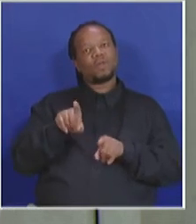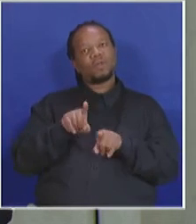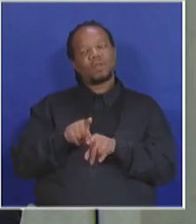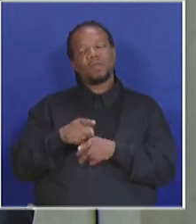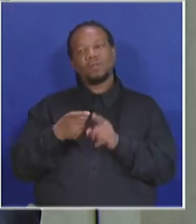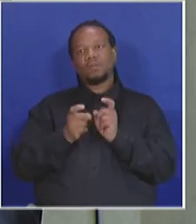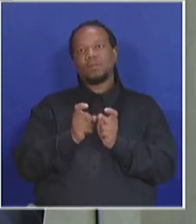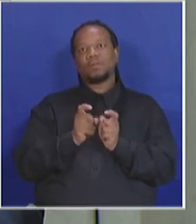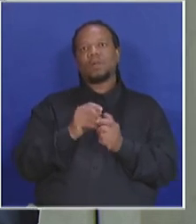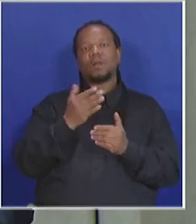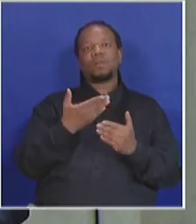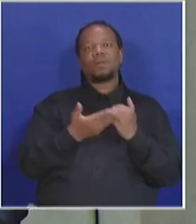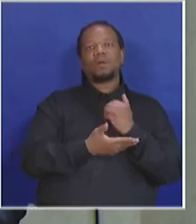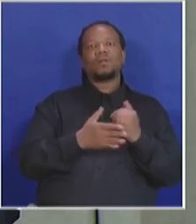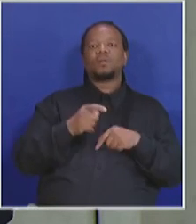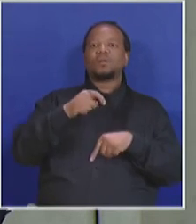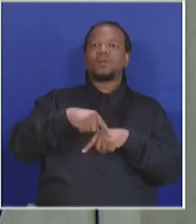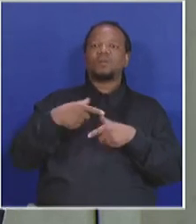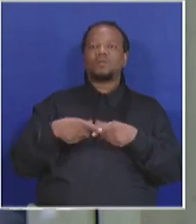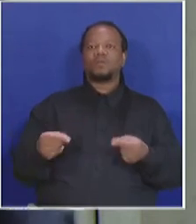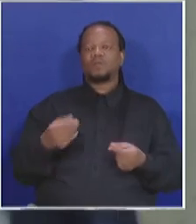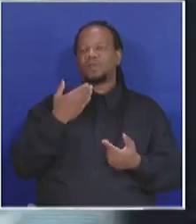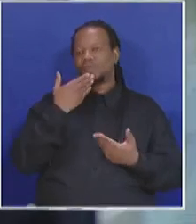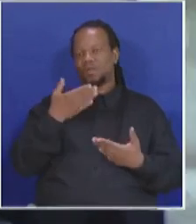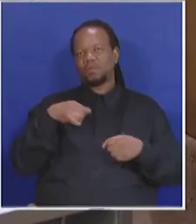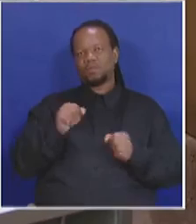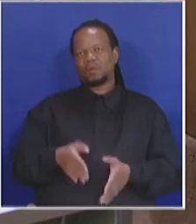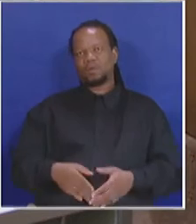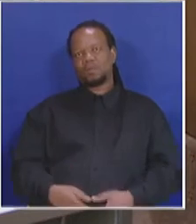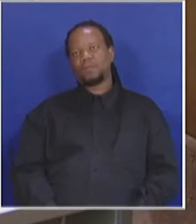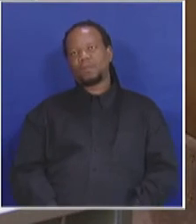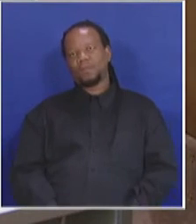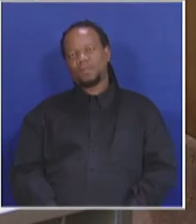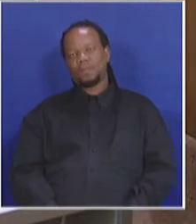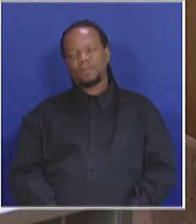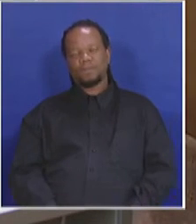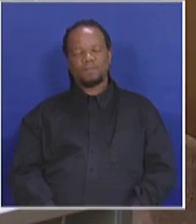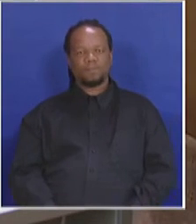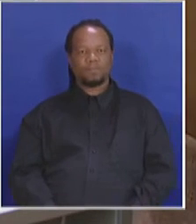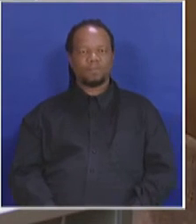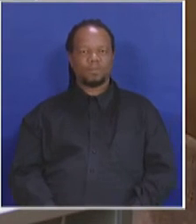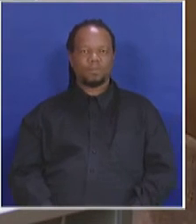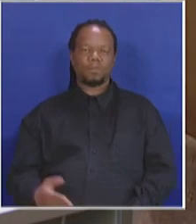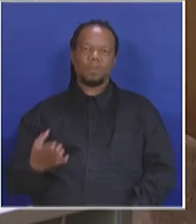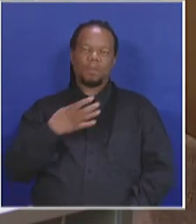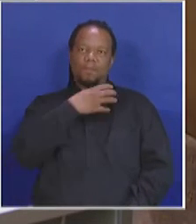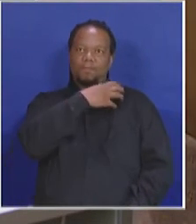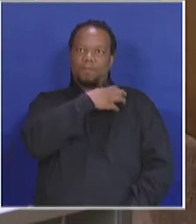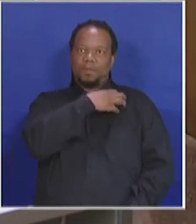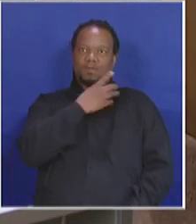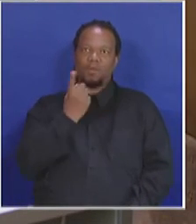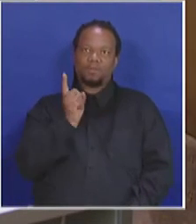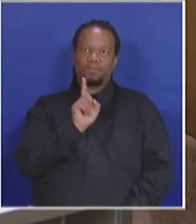has expired, sir. Thank you very much, Honorable Chairperson. Thank you. The Honorable Deputy Minister.